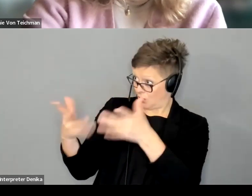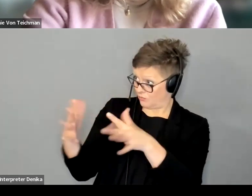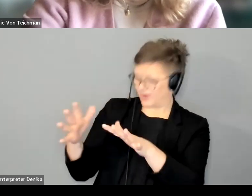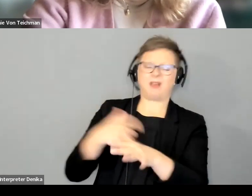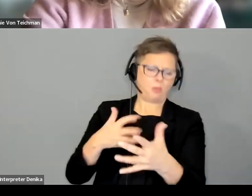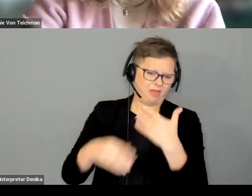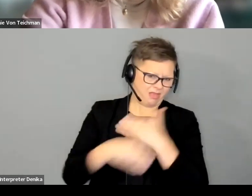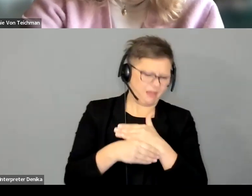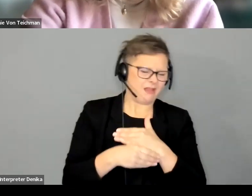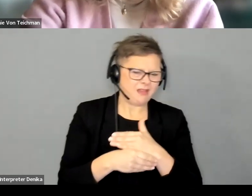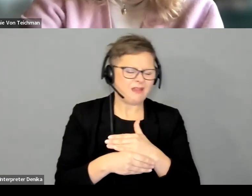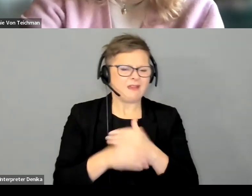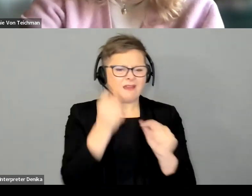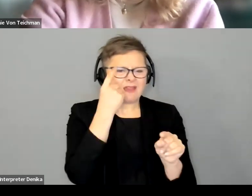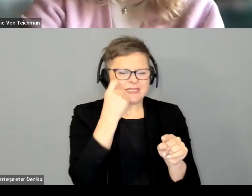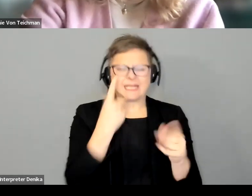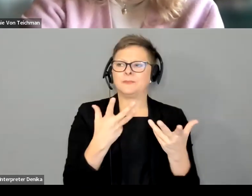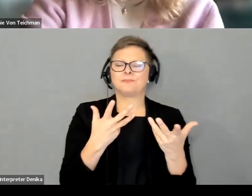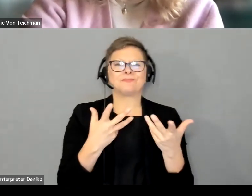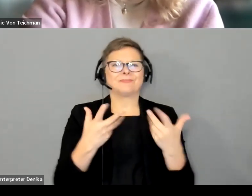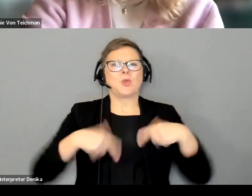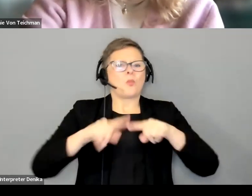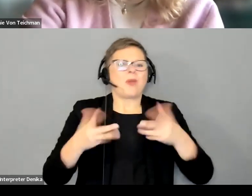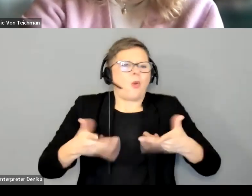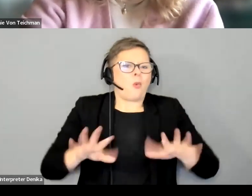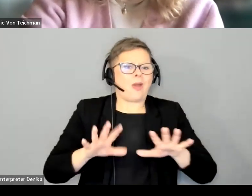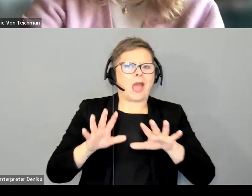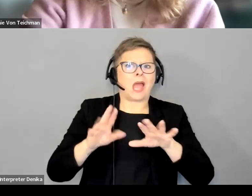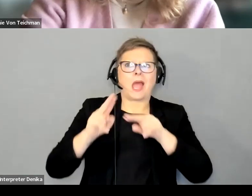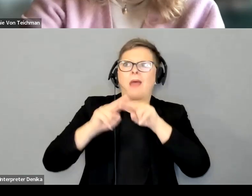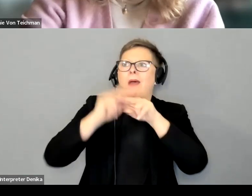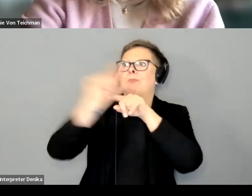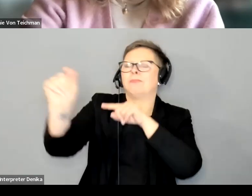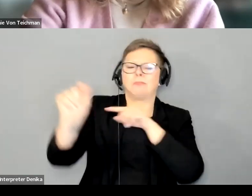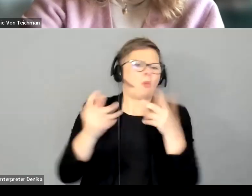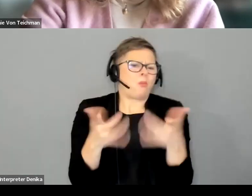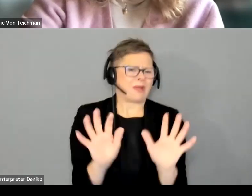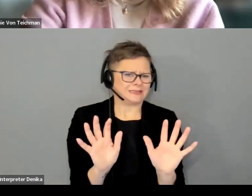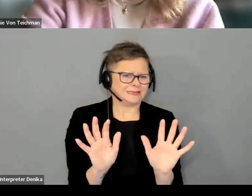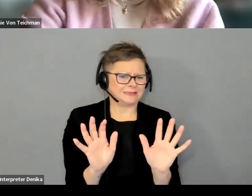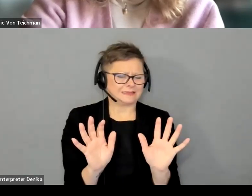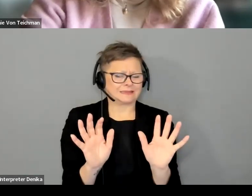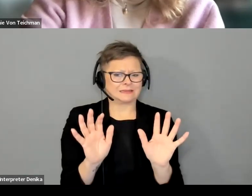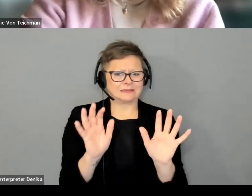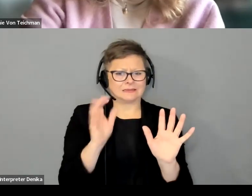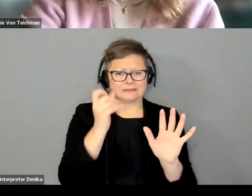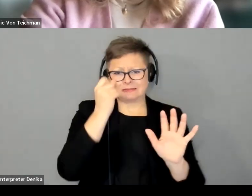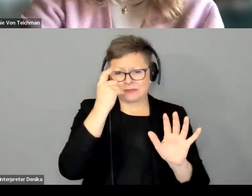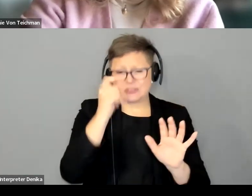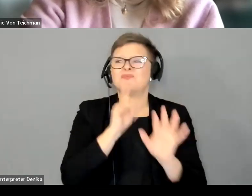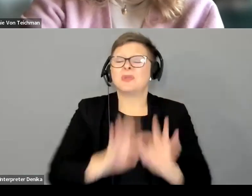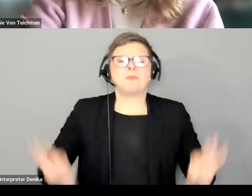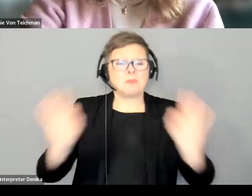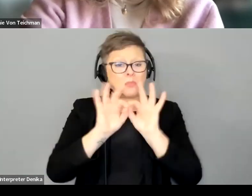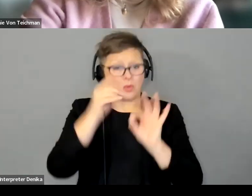losing this or missing this opportunity, for me, the big takeaway that